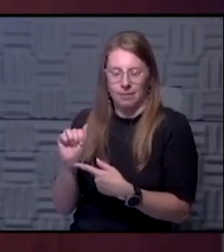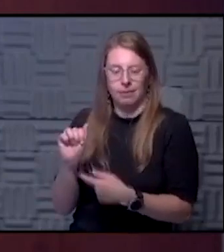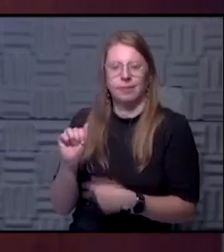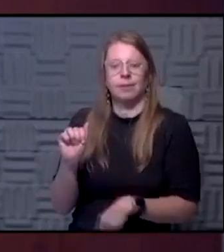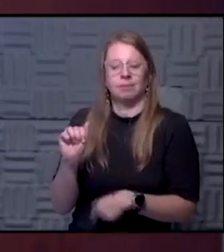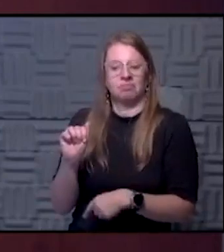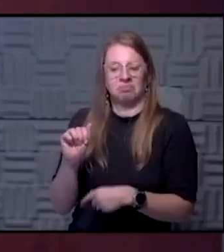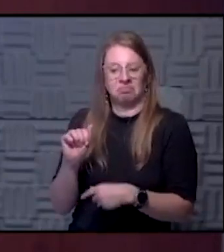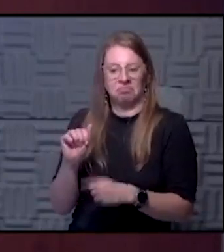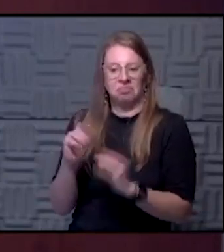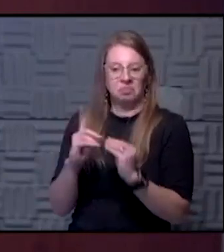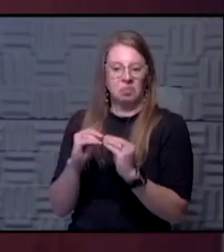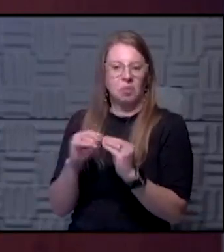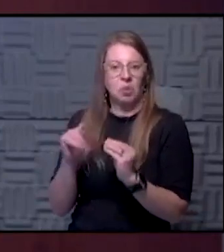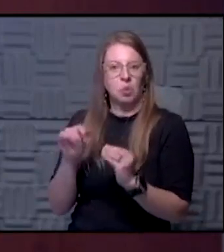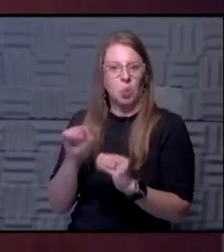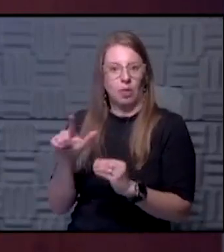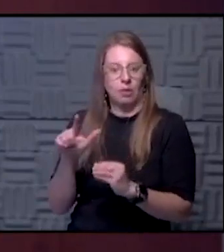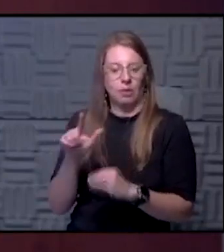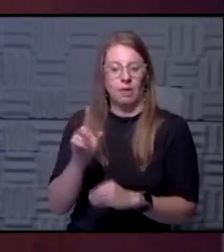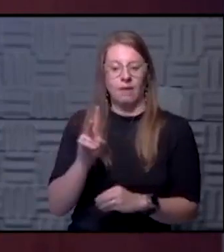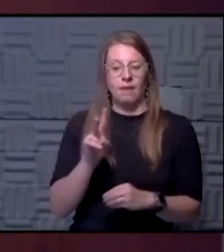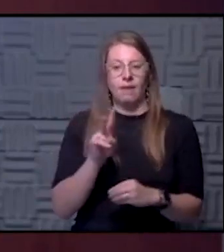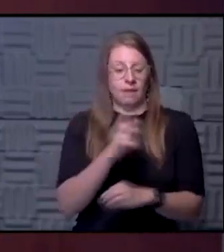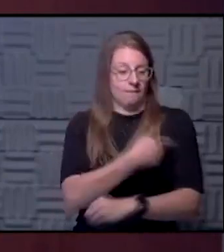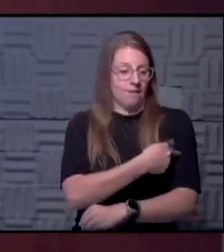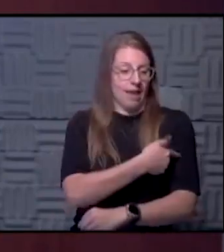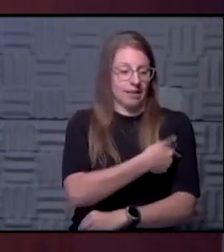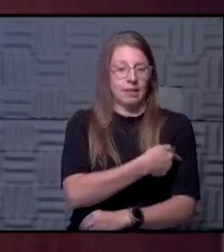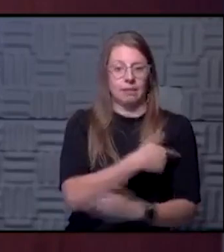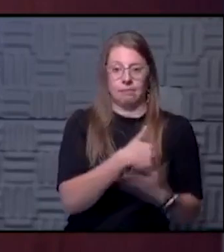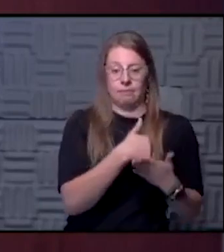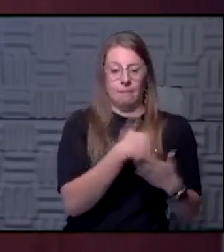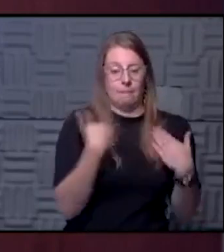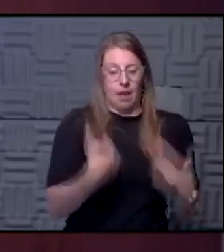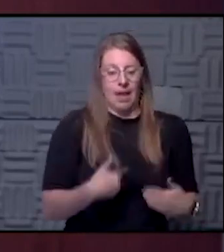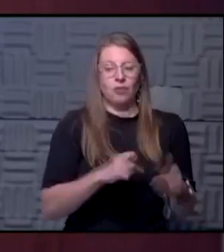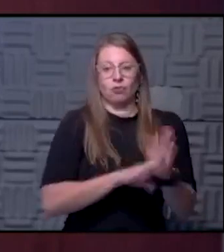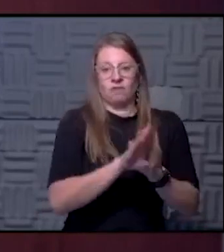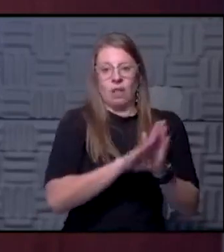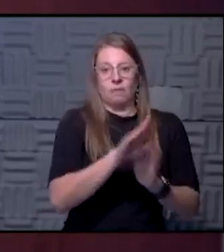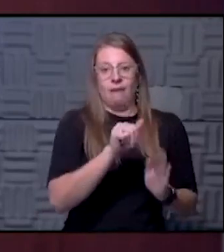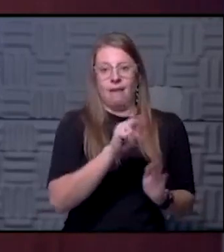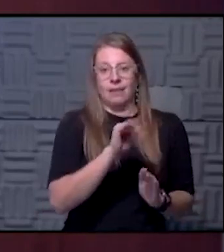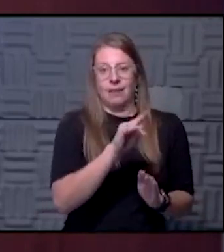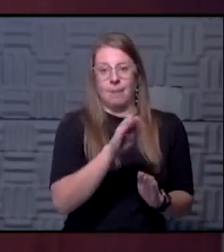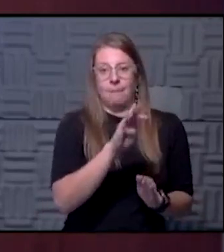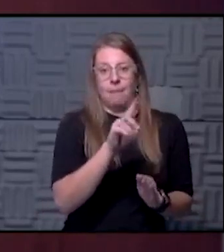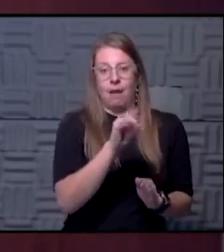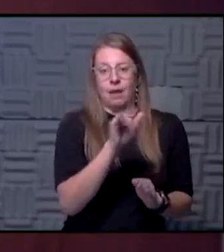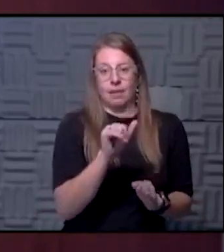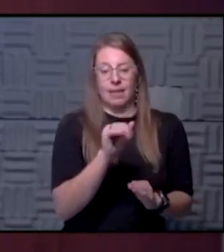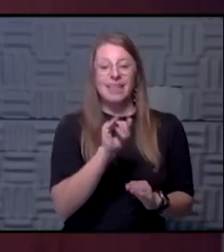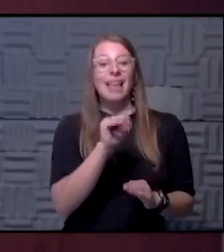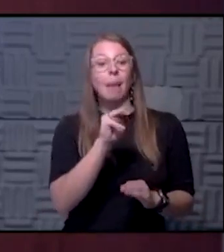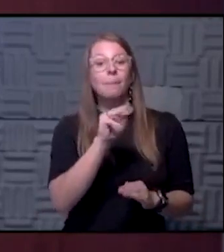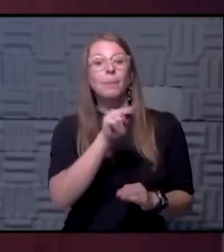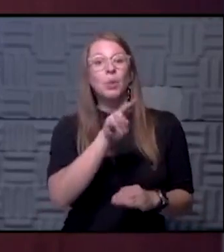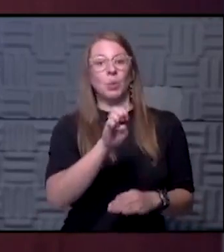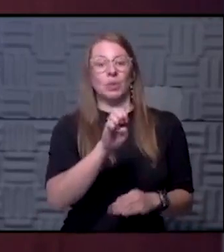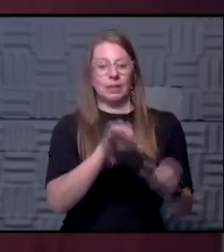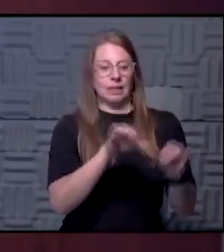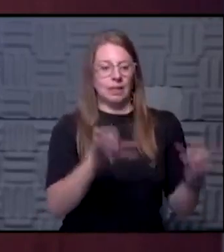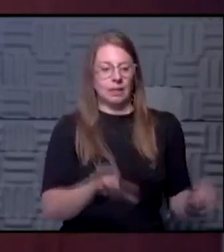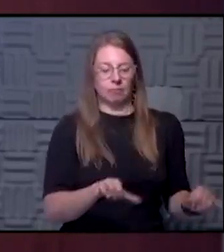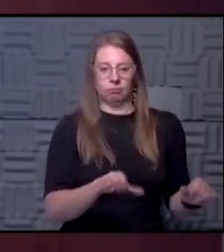tools. You can think about the vaccine your body has to develop antibodies. Your body's immune system has to be